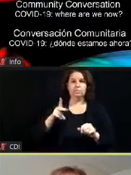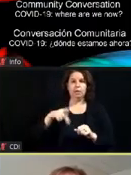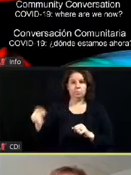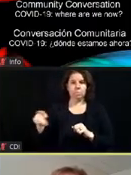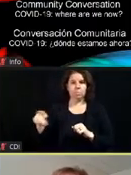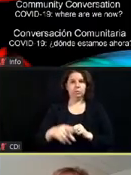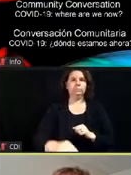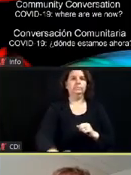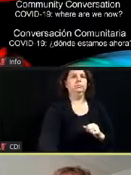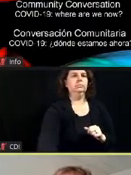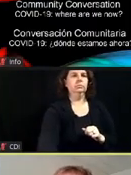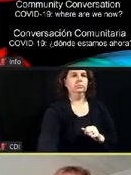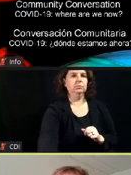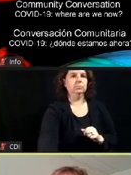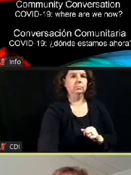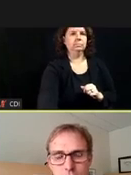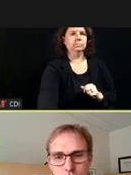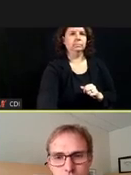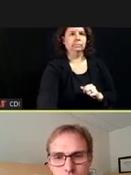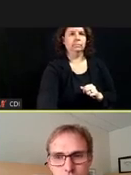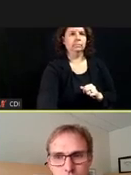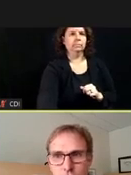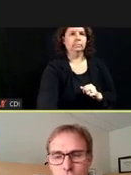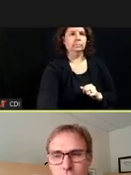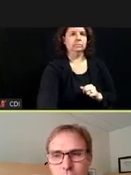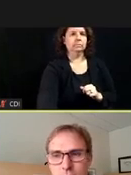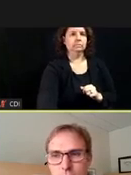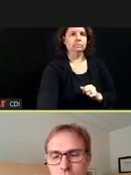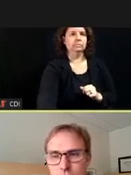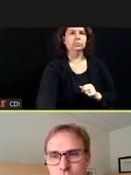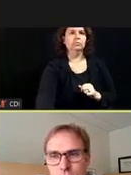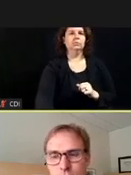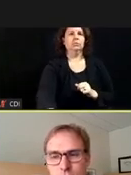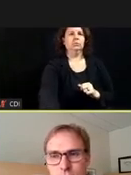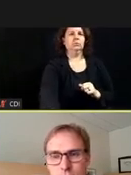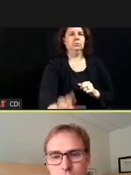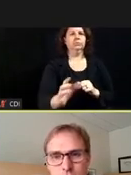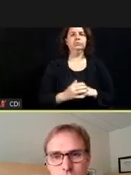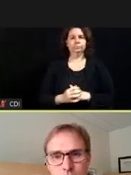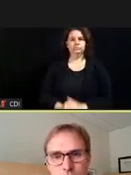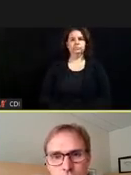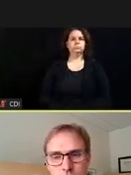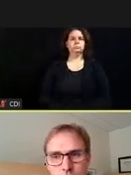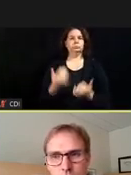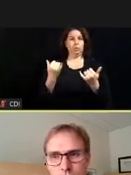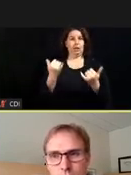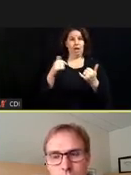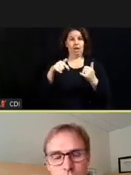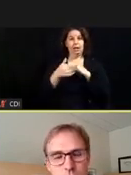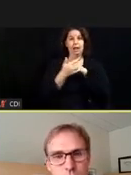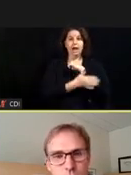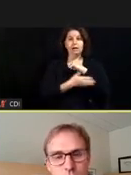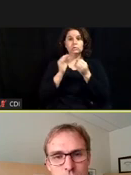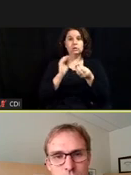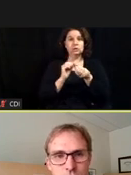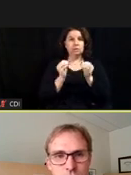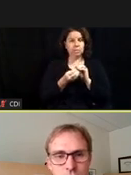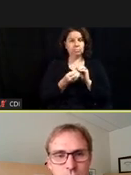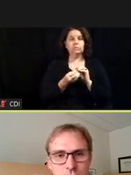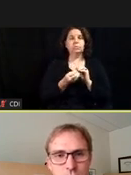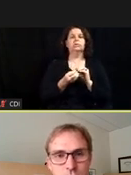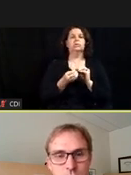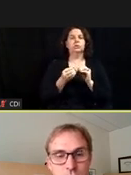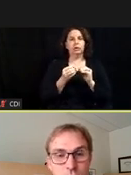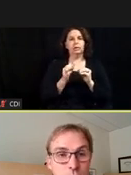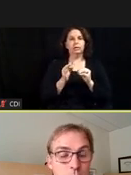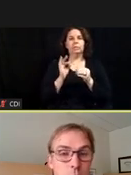we are right now as a county for COVID-19, and then get into some of what Lainey had mentioned regarding